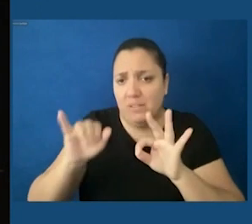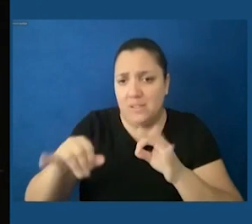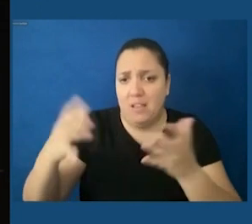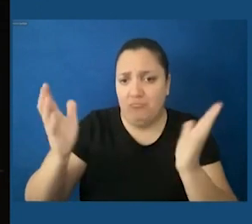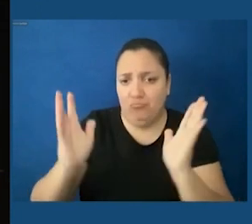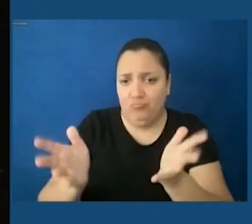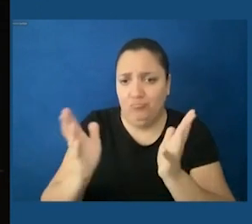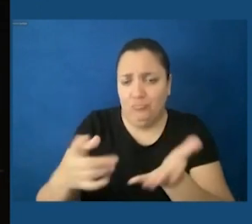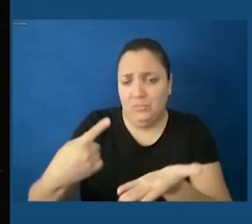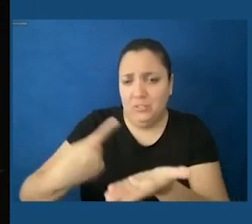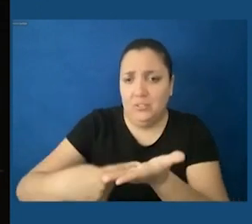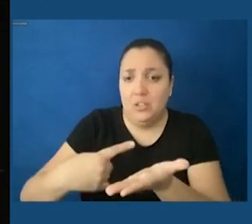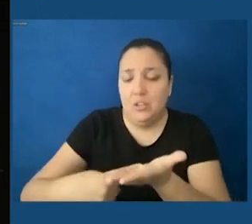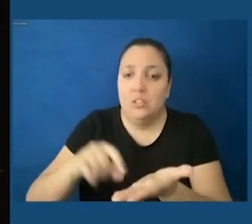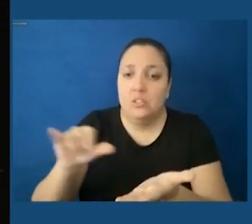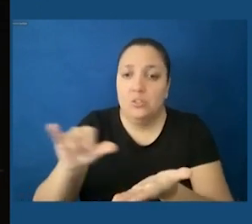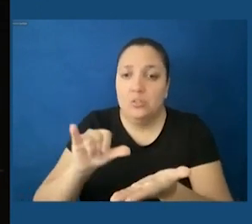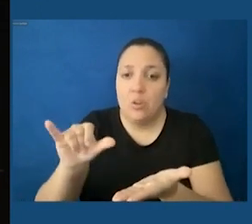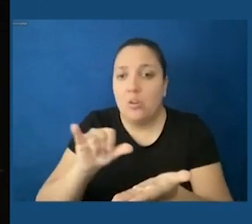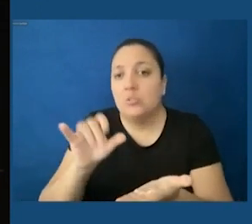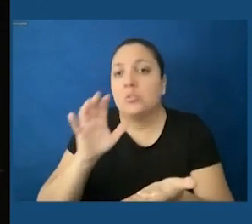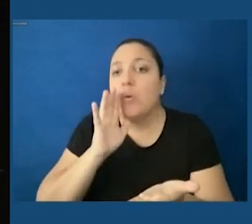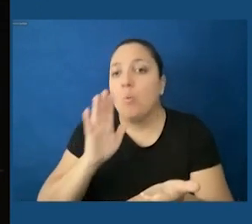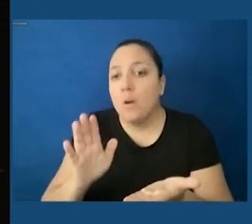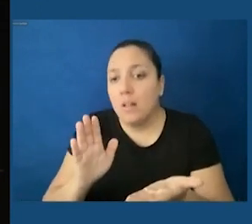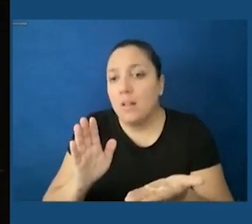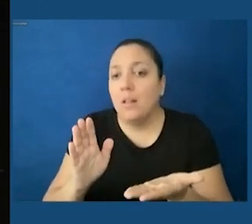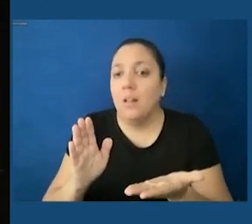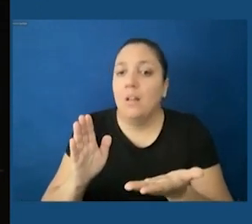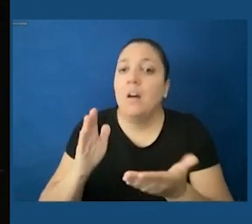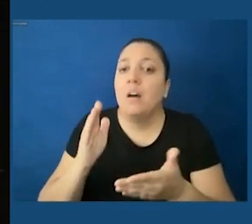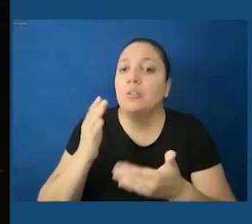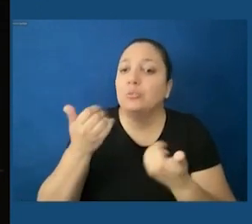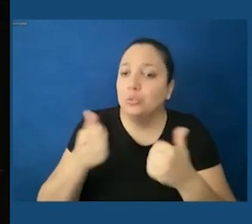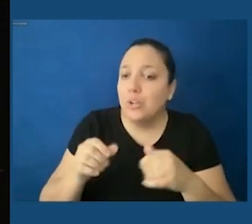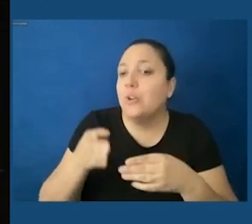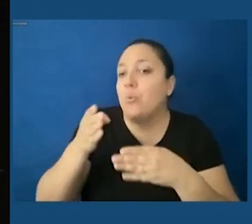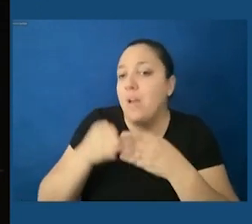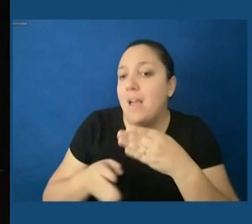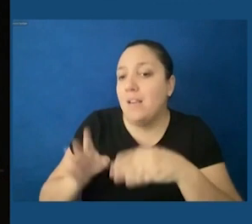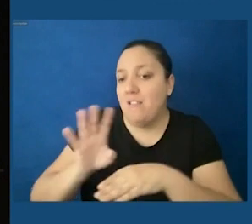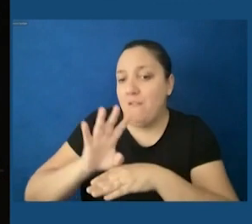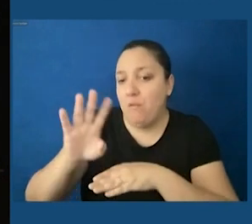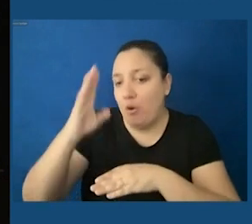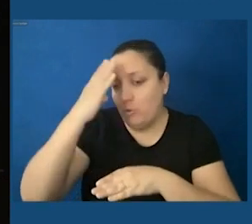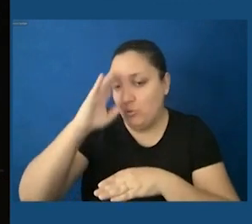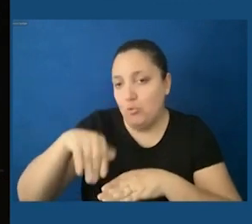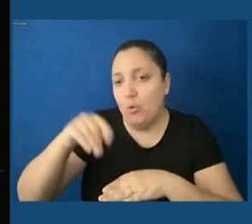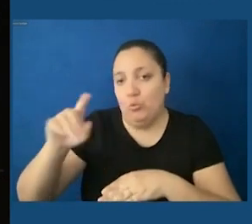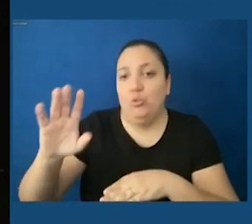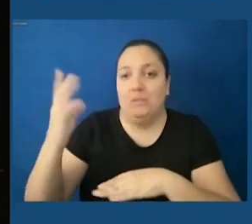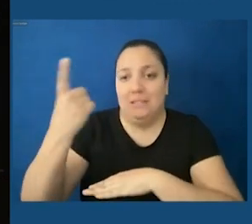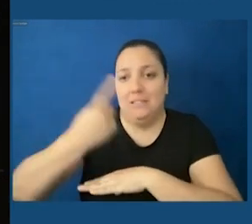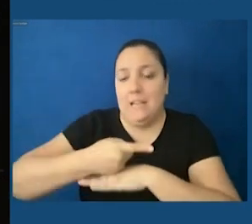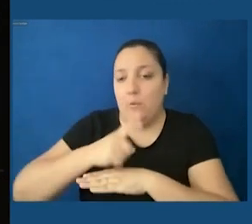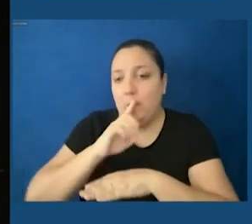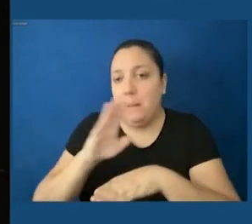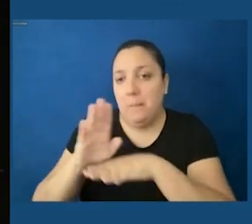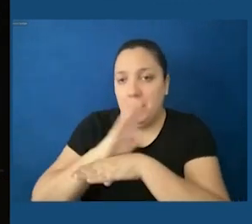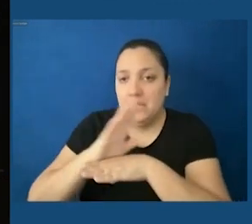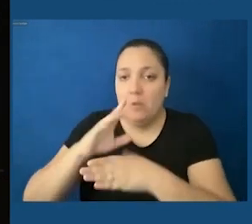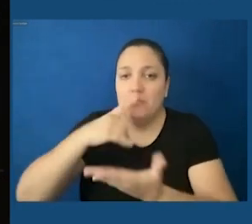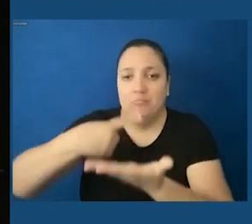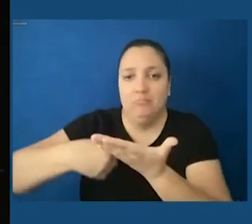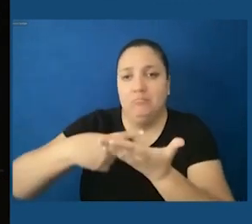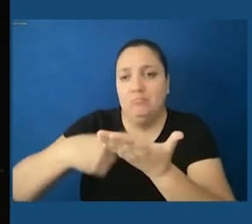to end around 4 so you can all go on with your busy days. But we're going to be talking with federal and state agencies about